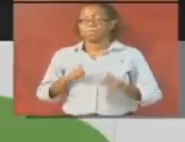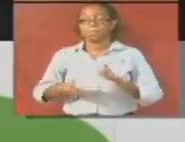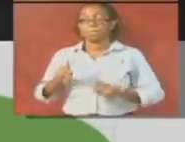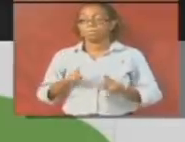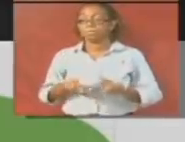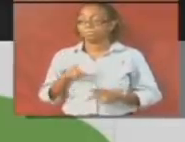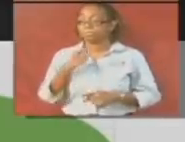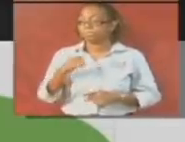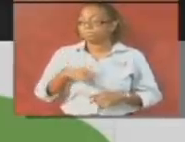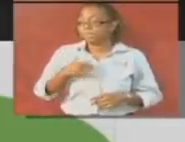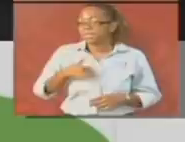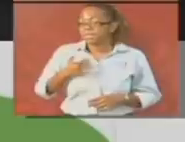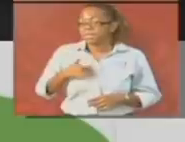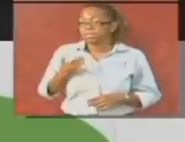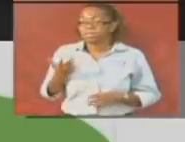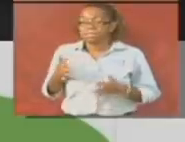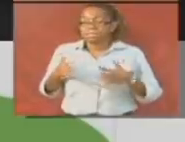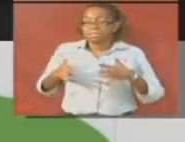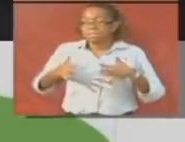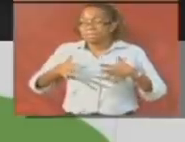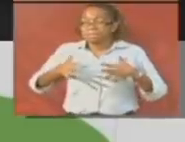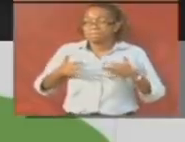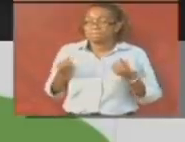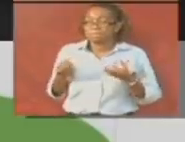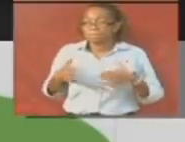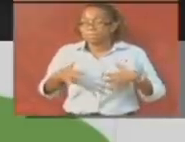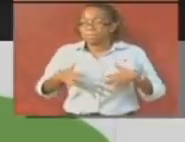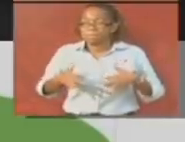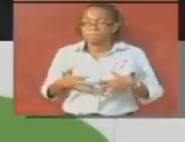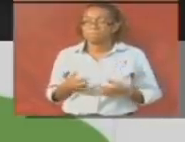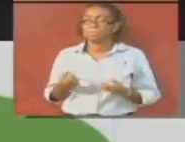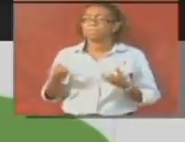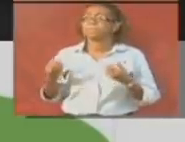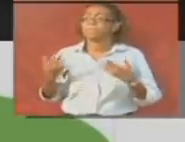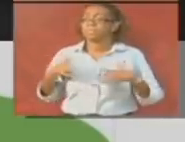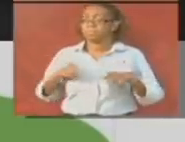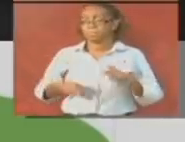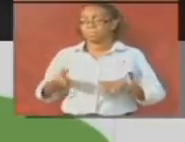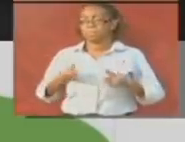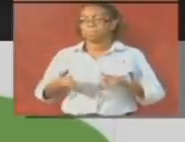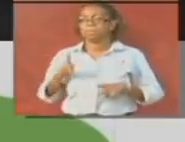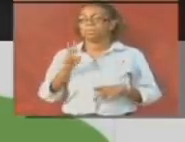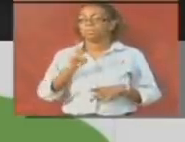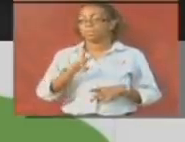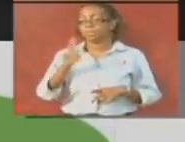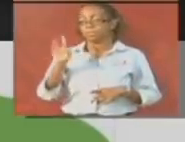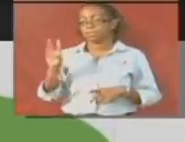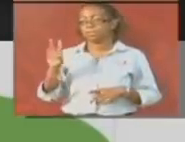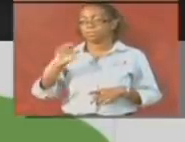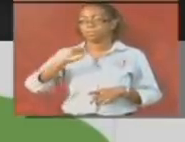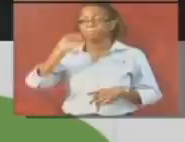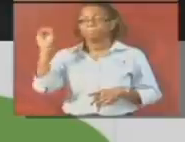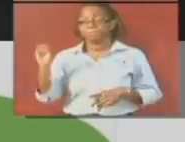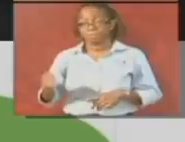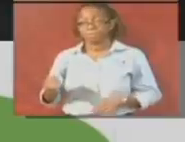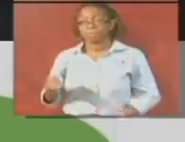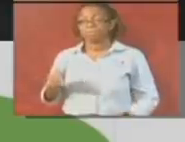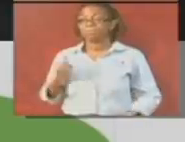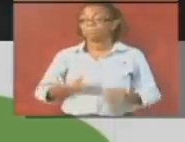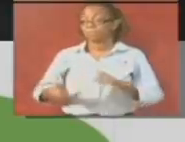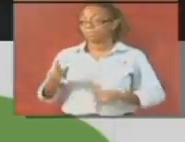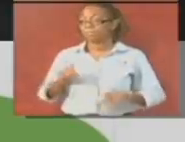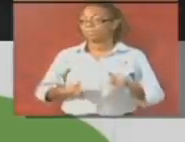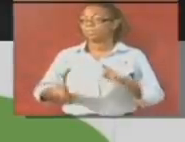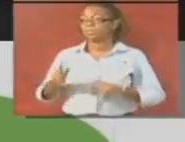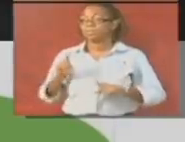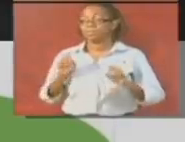higher number of people were affected by anxiety. So 26.7% of the sample were showing anxiety